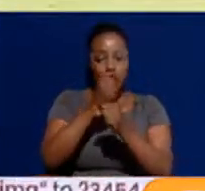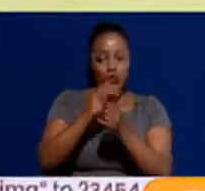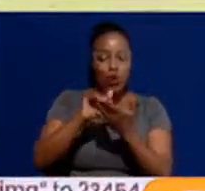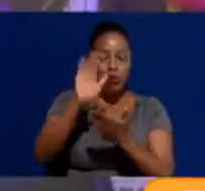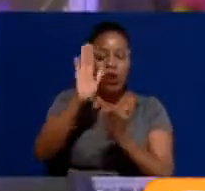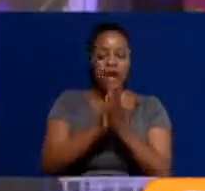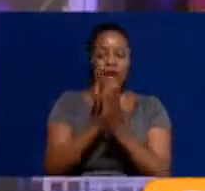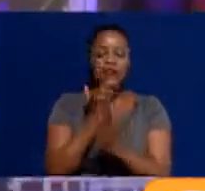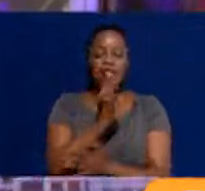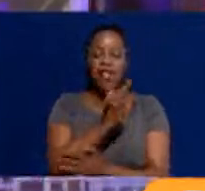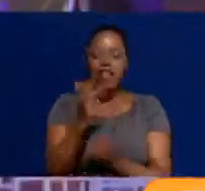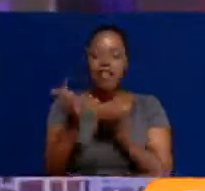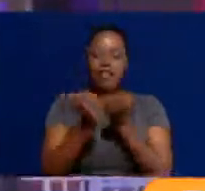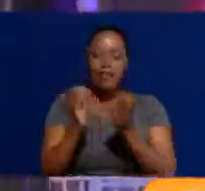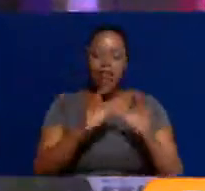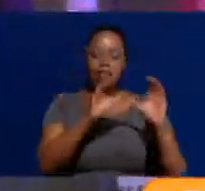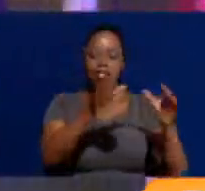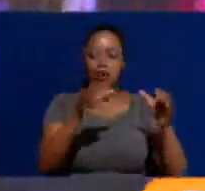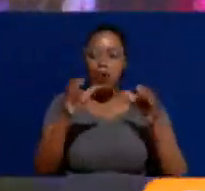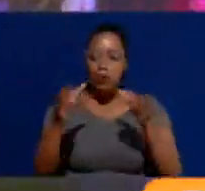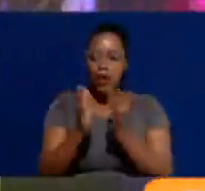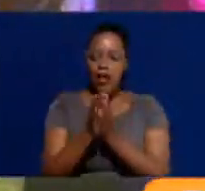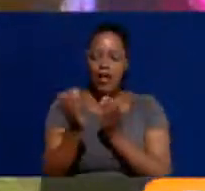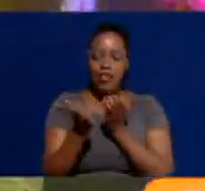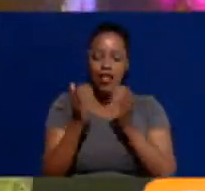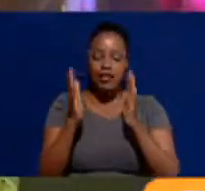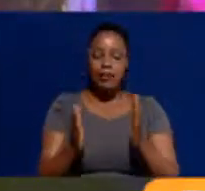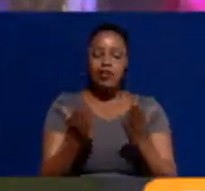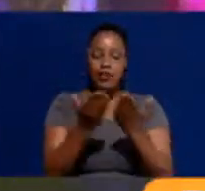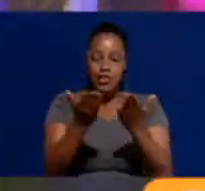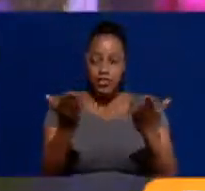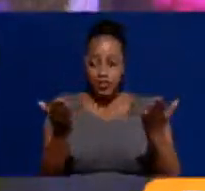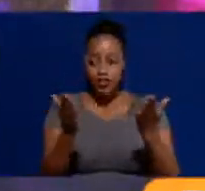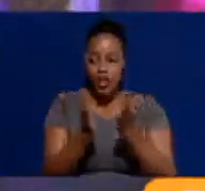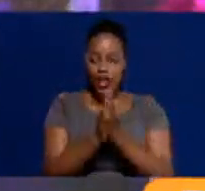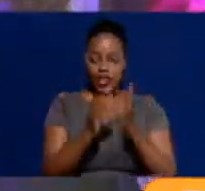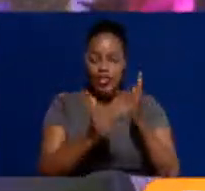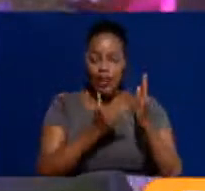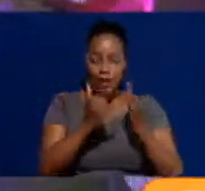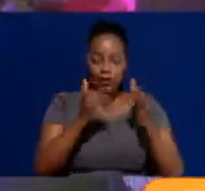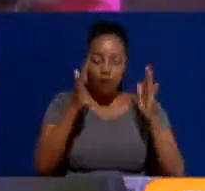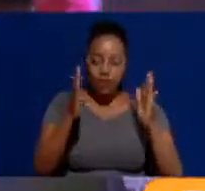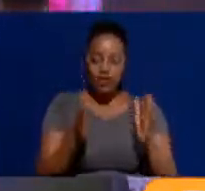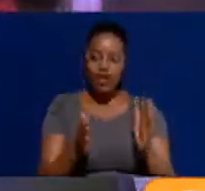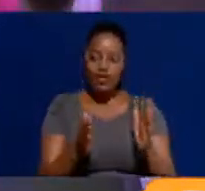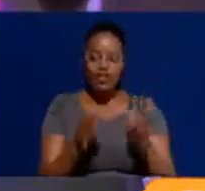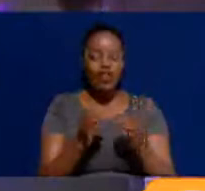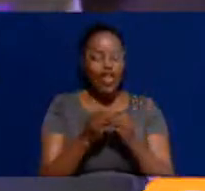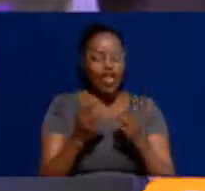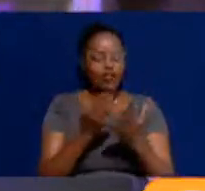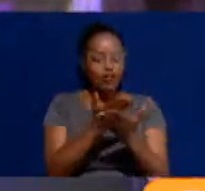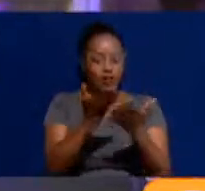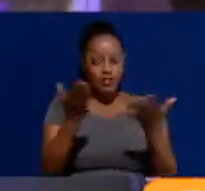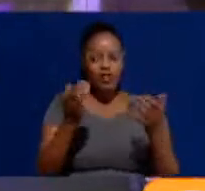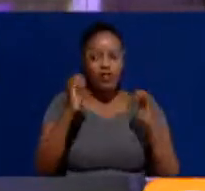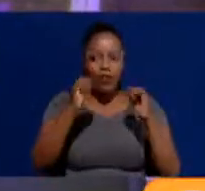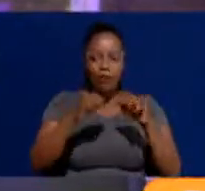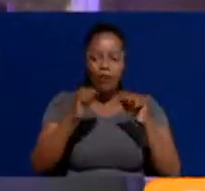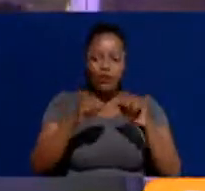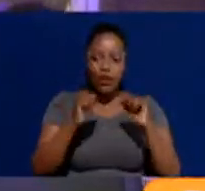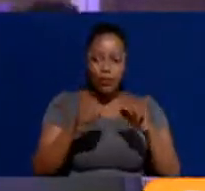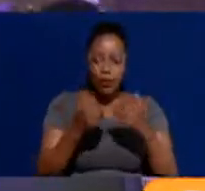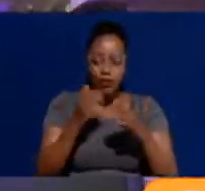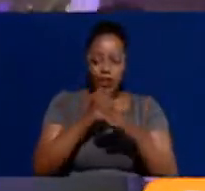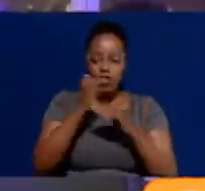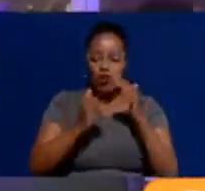we are telling the business community, the entrepreneurs out there, the industries, the manufacturers, everybody out there, that you can actually insure